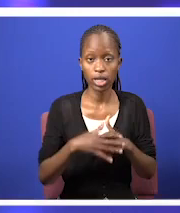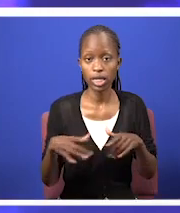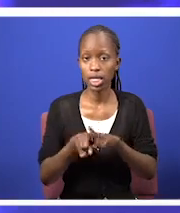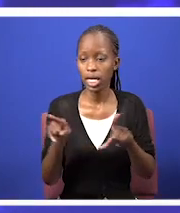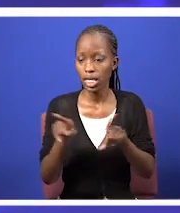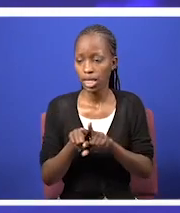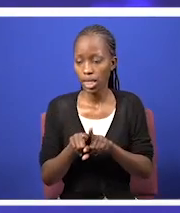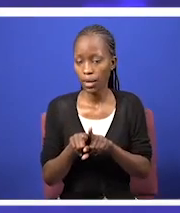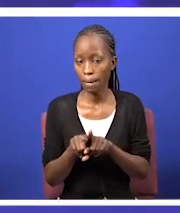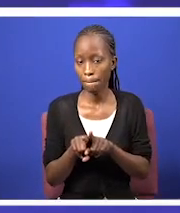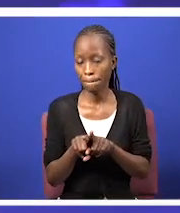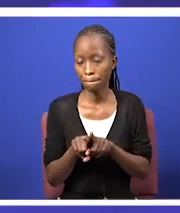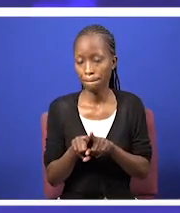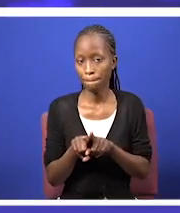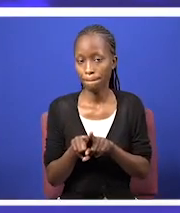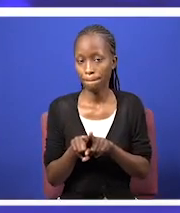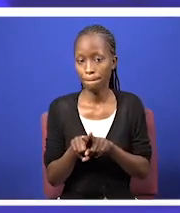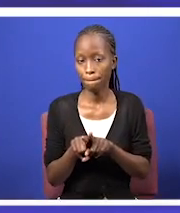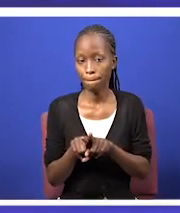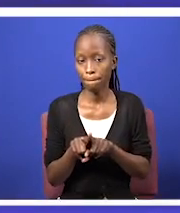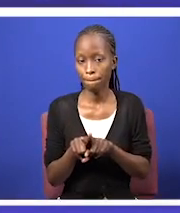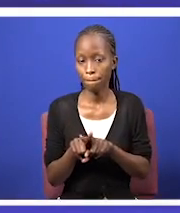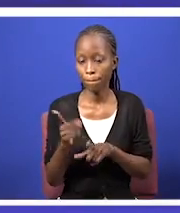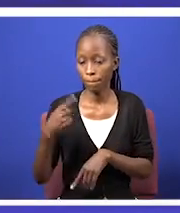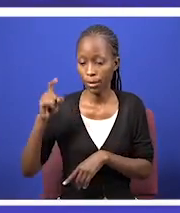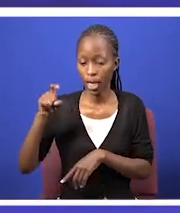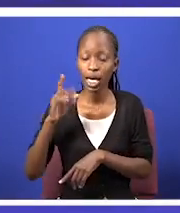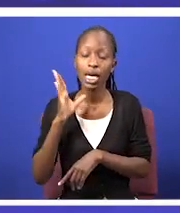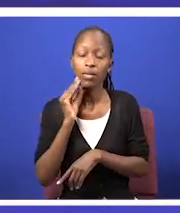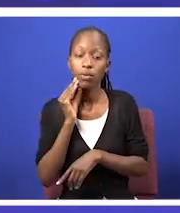our interests, in every encounter with the person of the Holy Spirit,